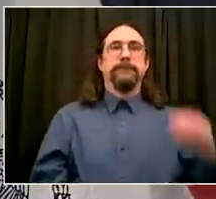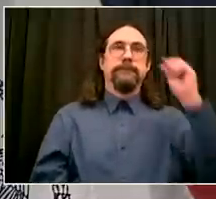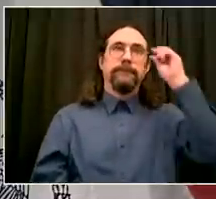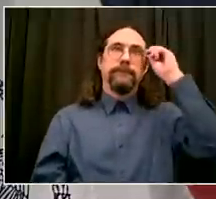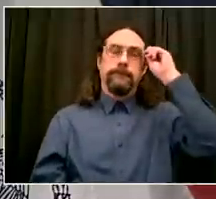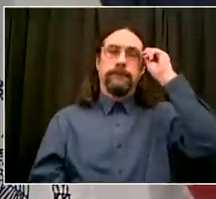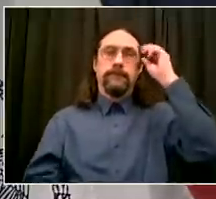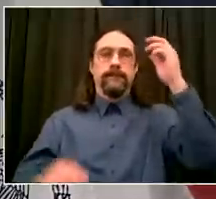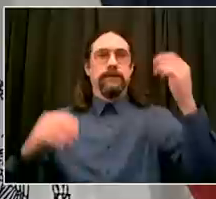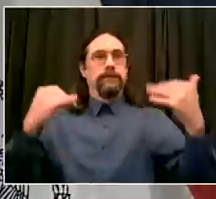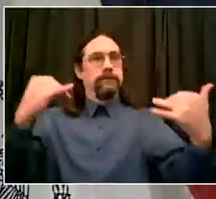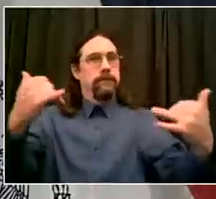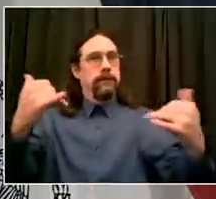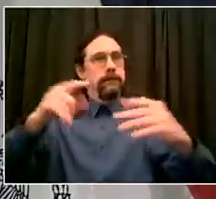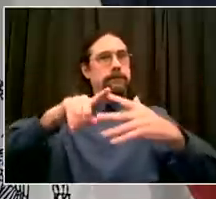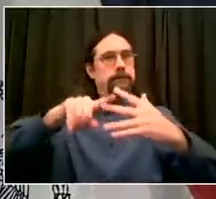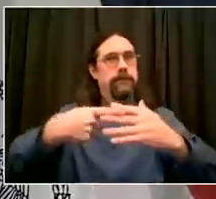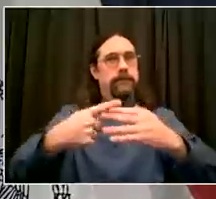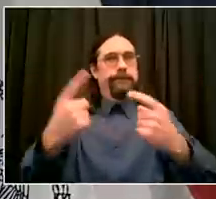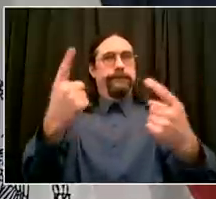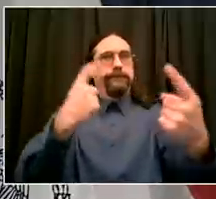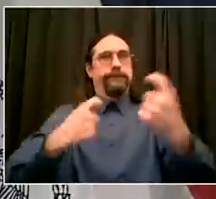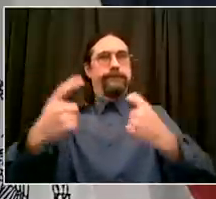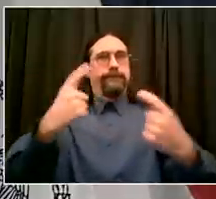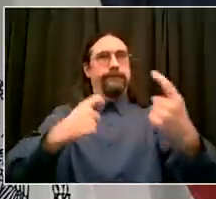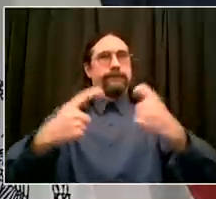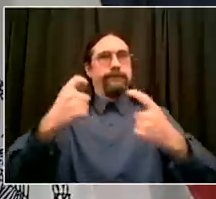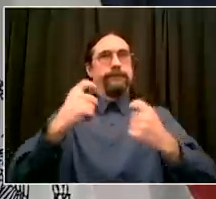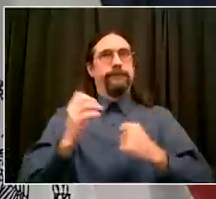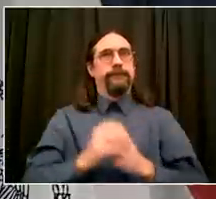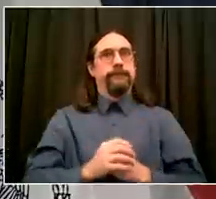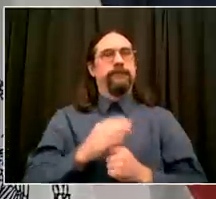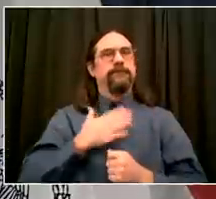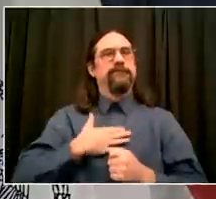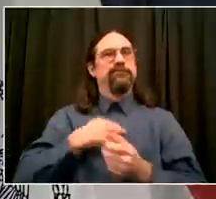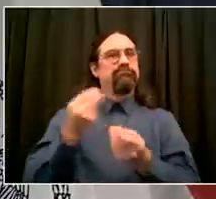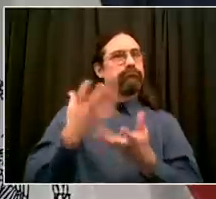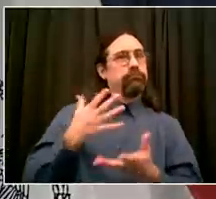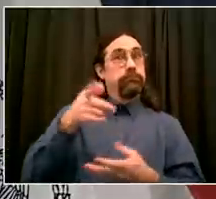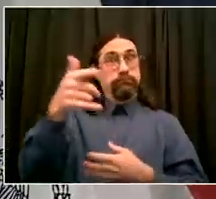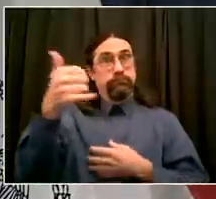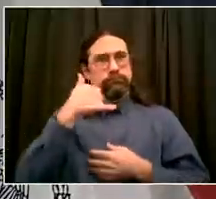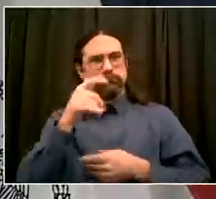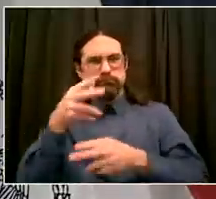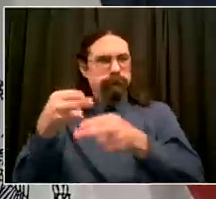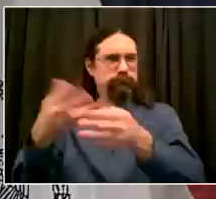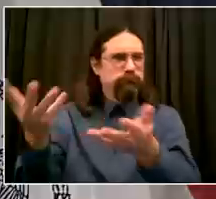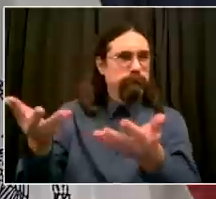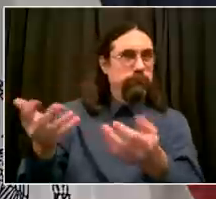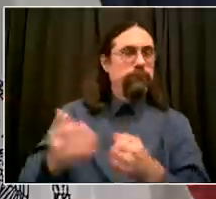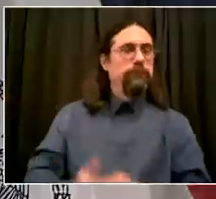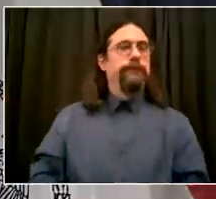media. Please let me know the name and outlet of each journalist.